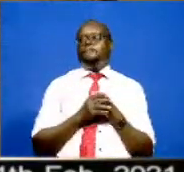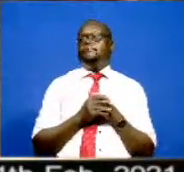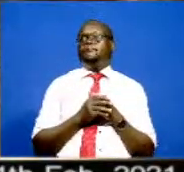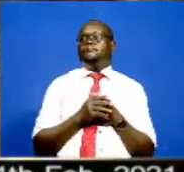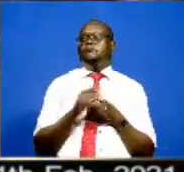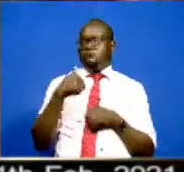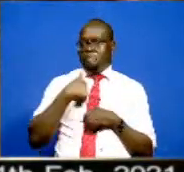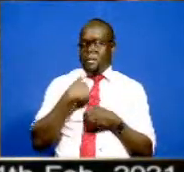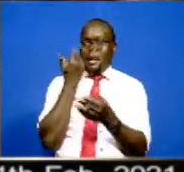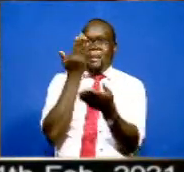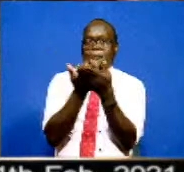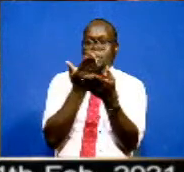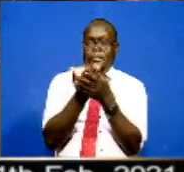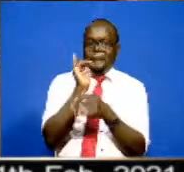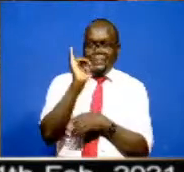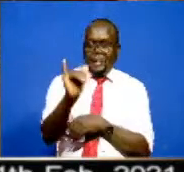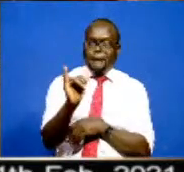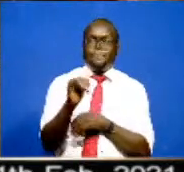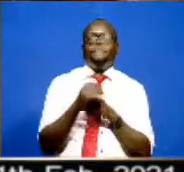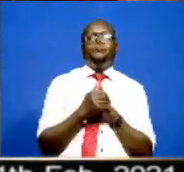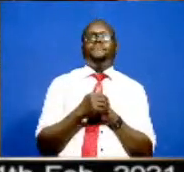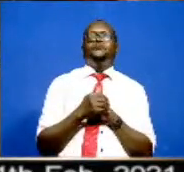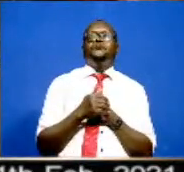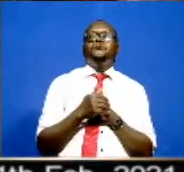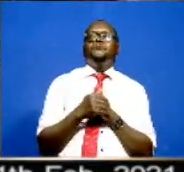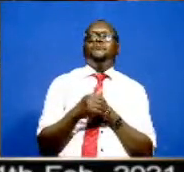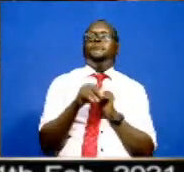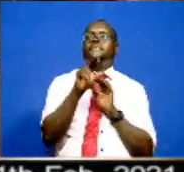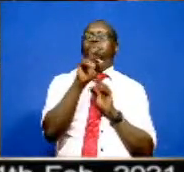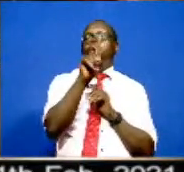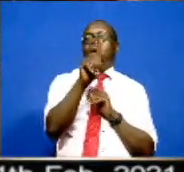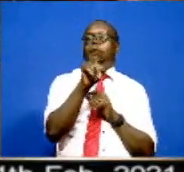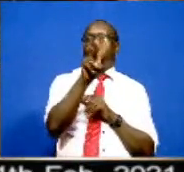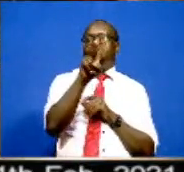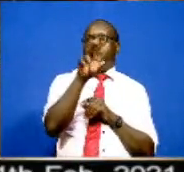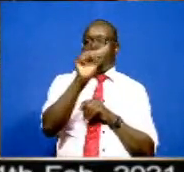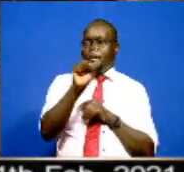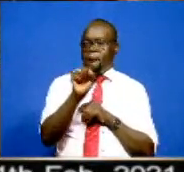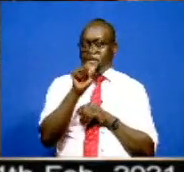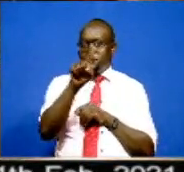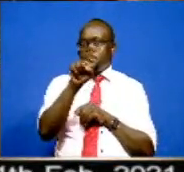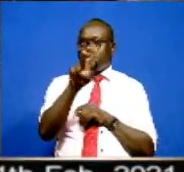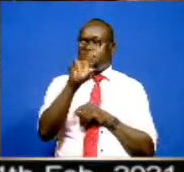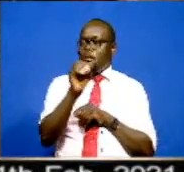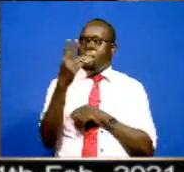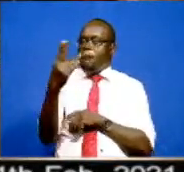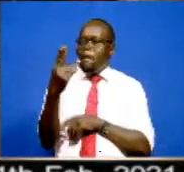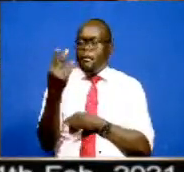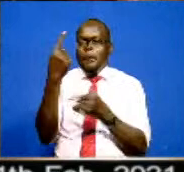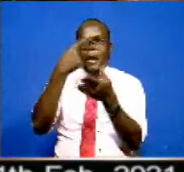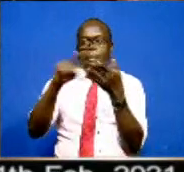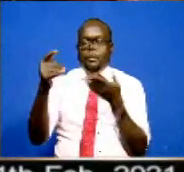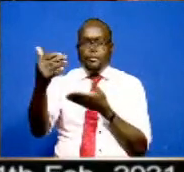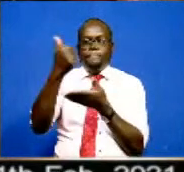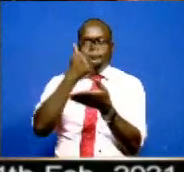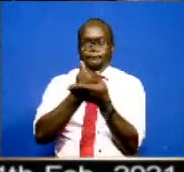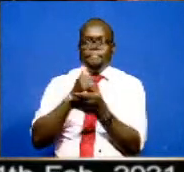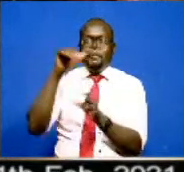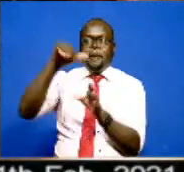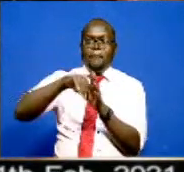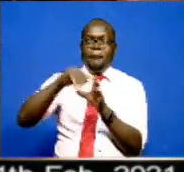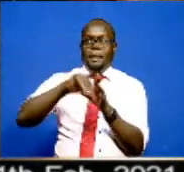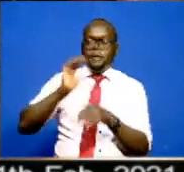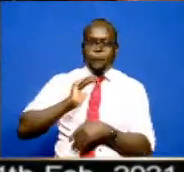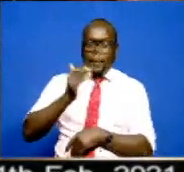beg to move that pursuant to the provisions of Standing Order 175 and 204, This House approves the appointment of following members to the Committee